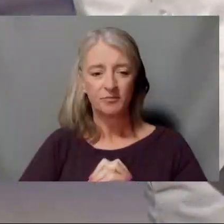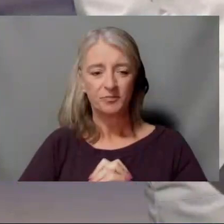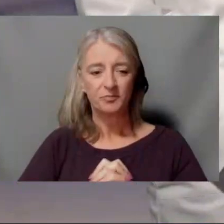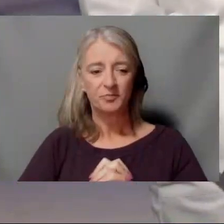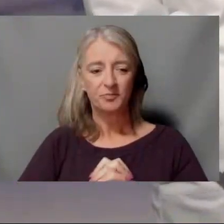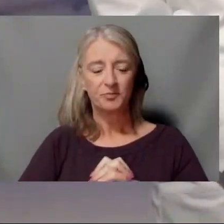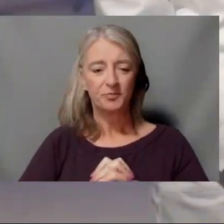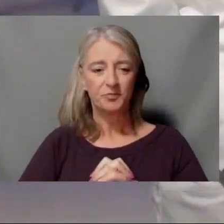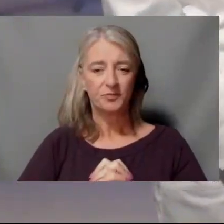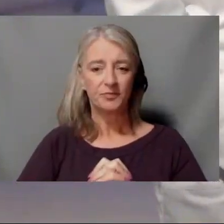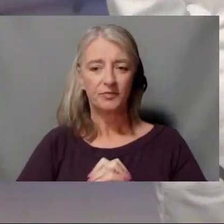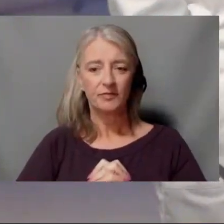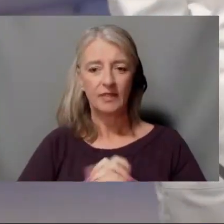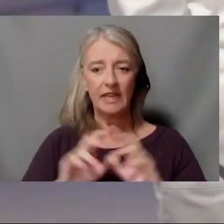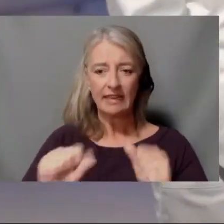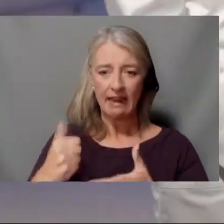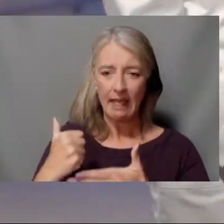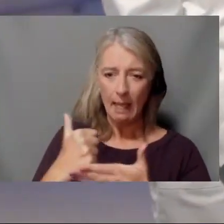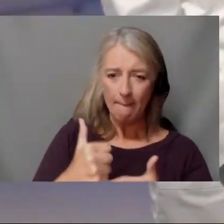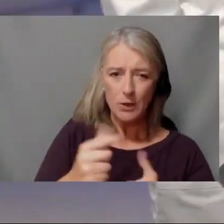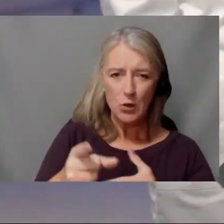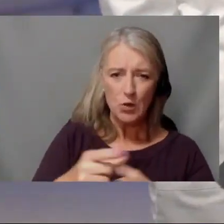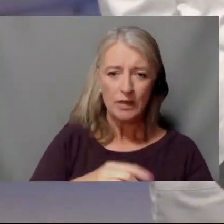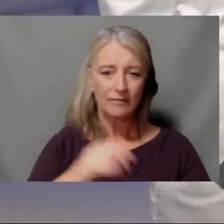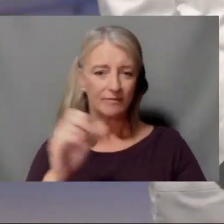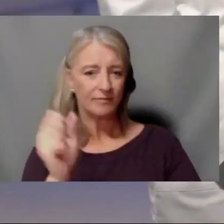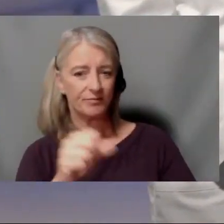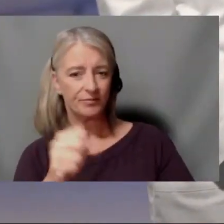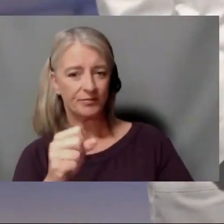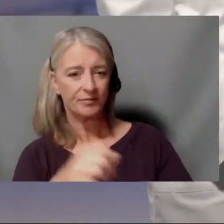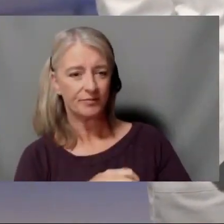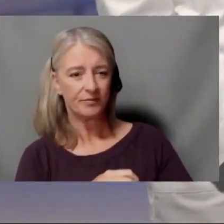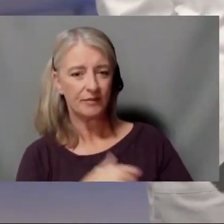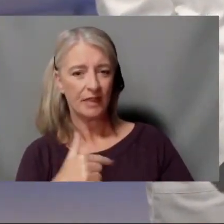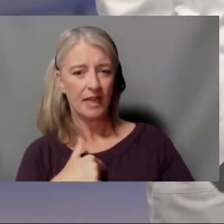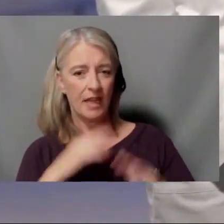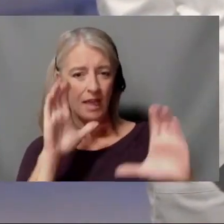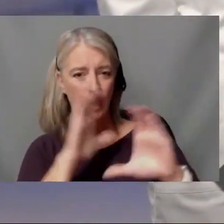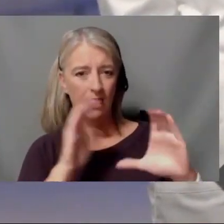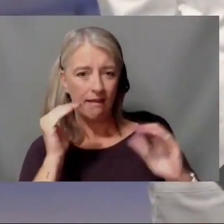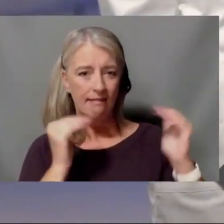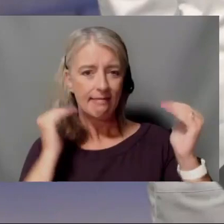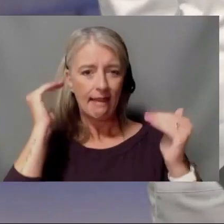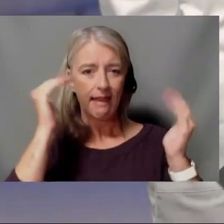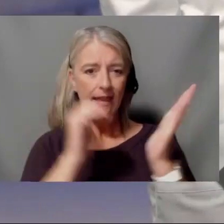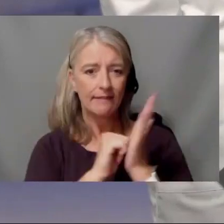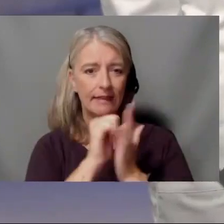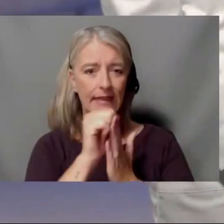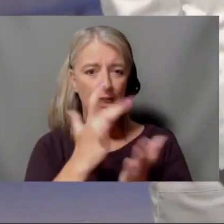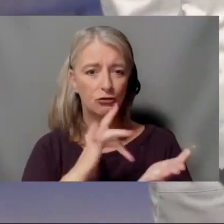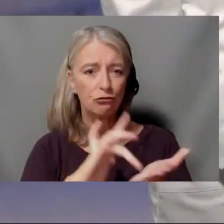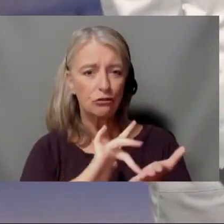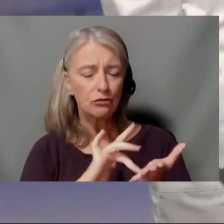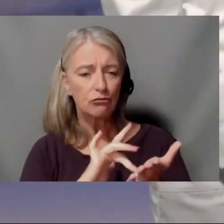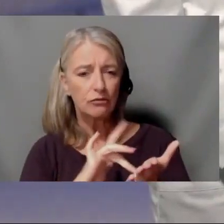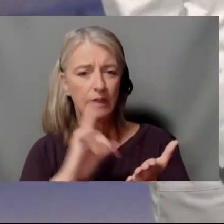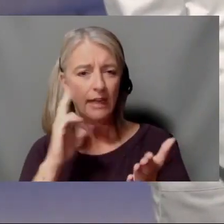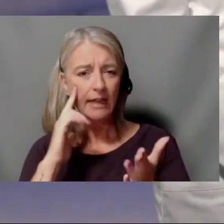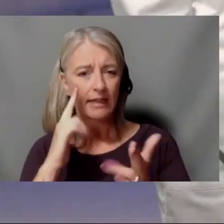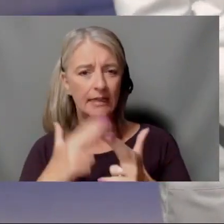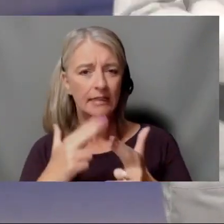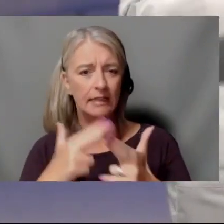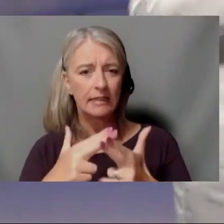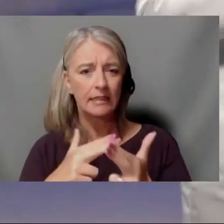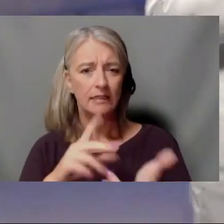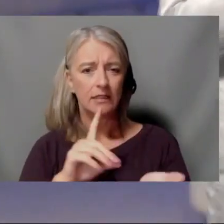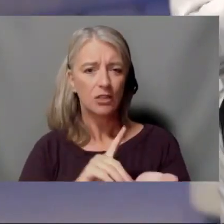Can I help you? Yes, I'm looking for the head of the cancer center. I think his name is Dr. J.